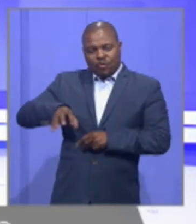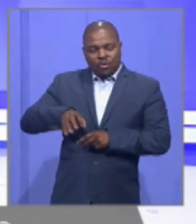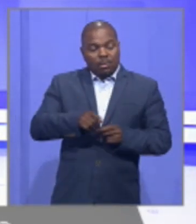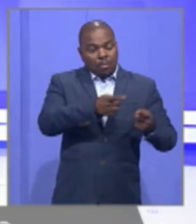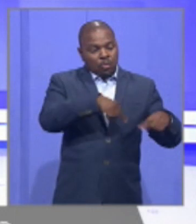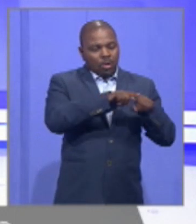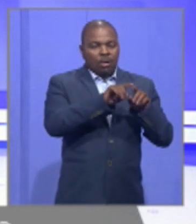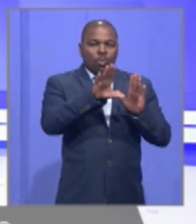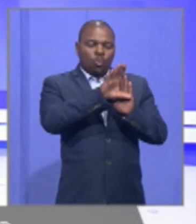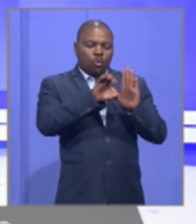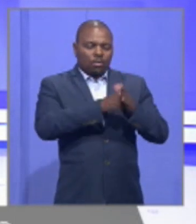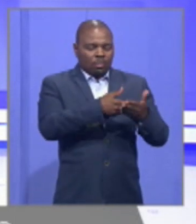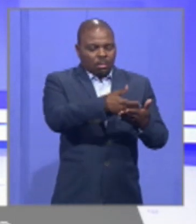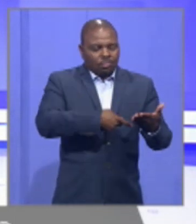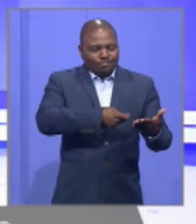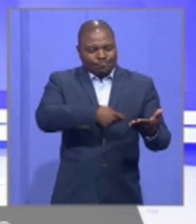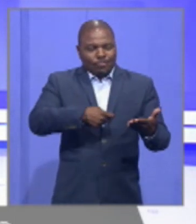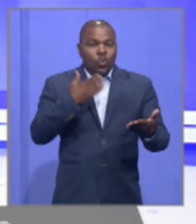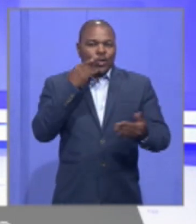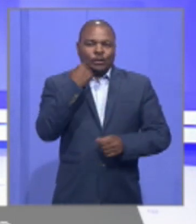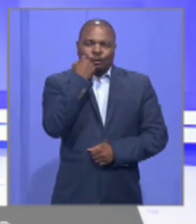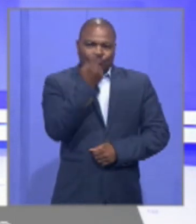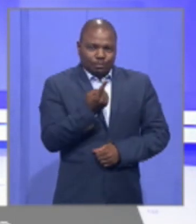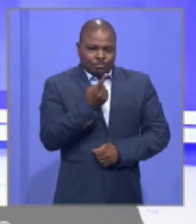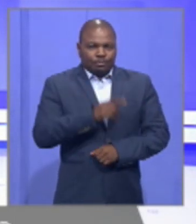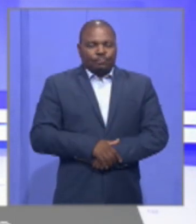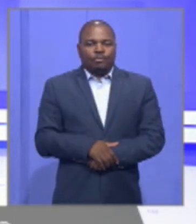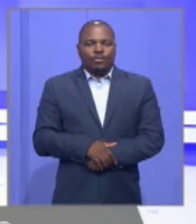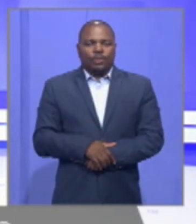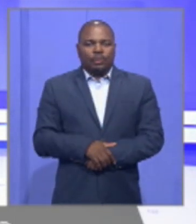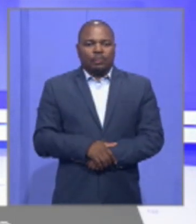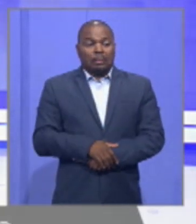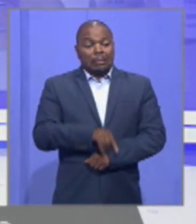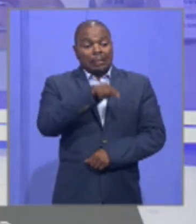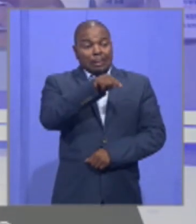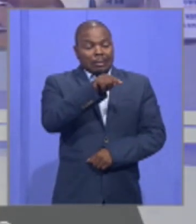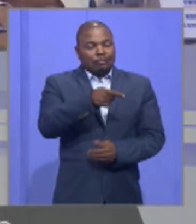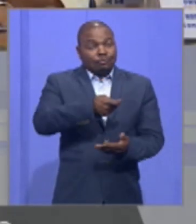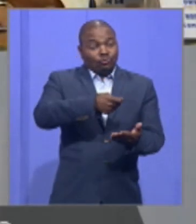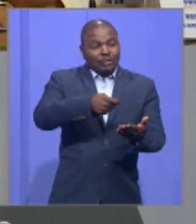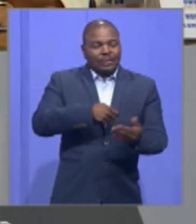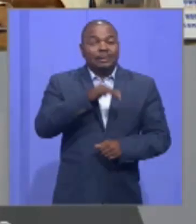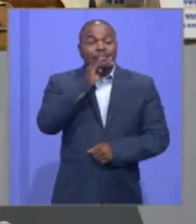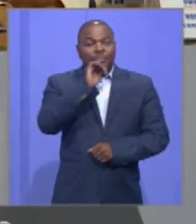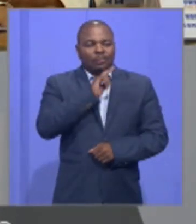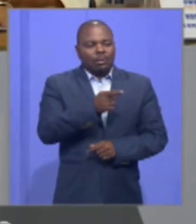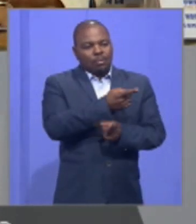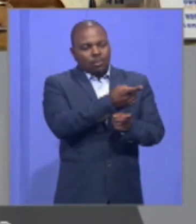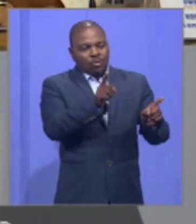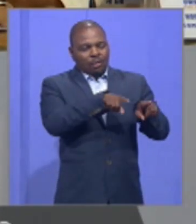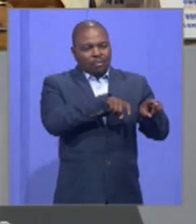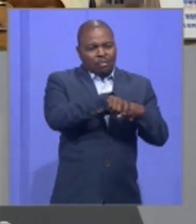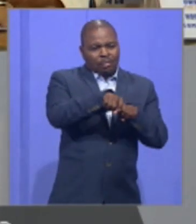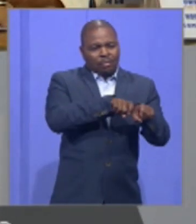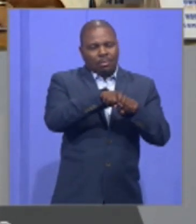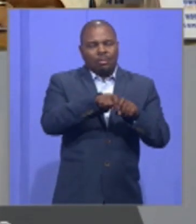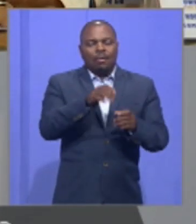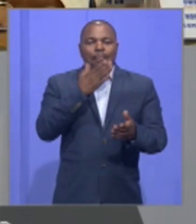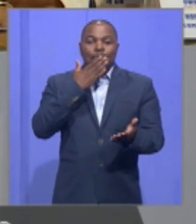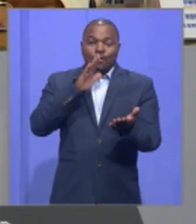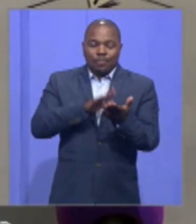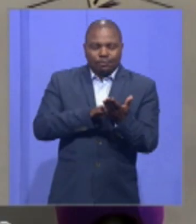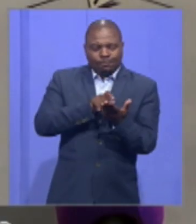lekwalo la maitsholo a ditlhopho ka moso. Mo tiragalong eo ba ba gaisanelang ditlhopho ba tla ikana mo lekwalong